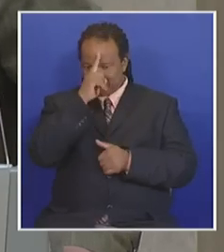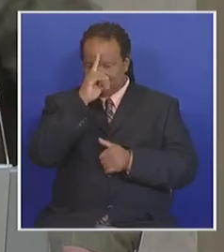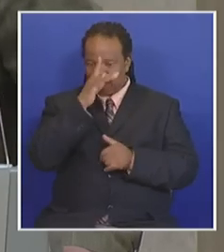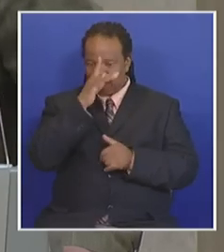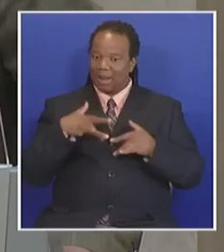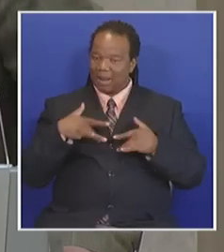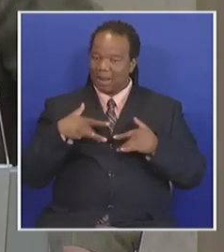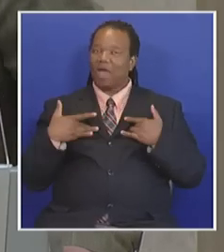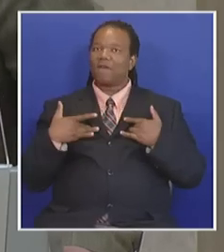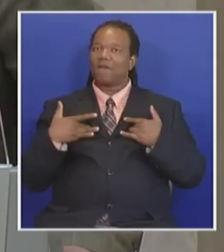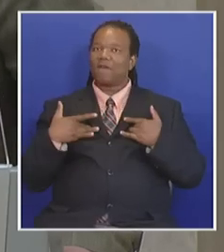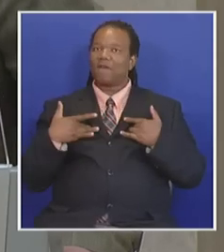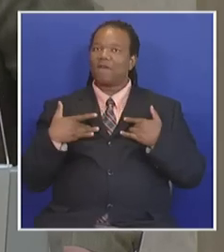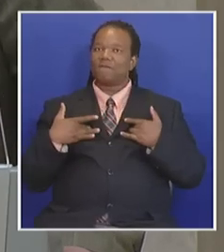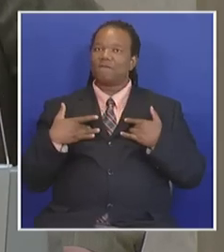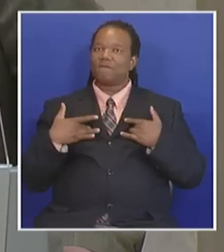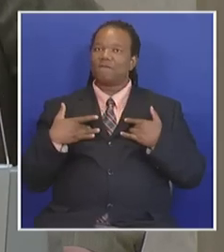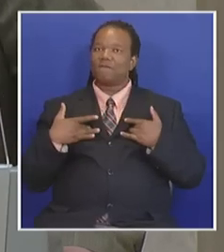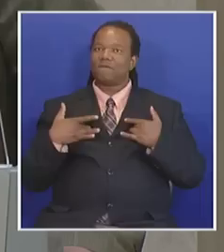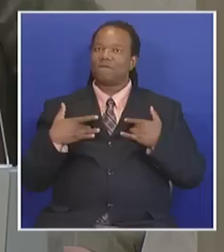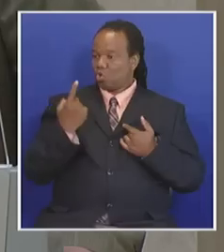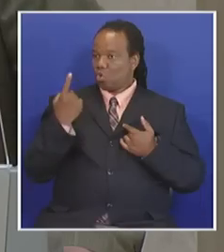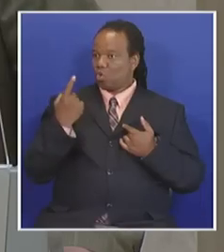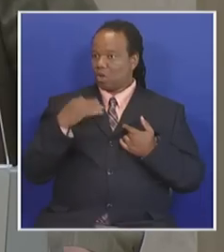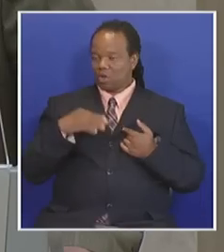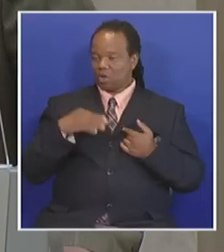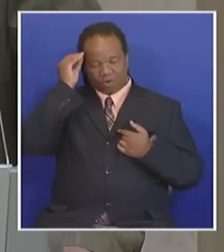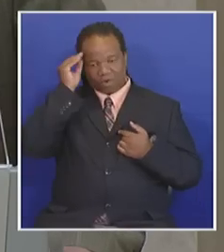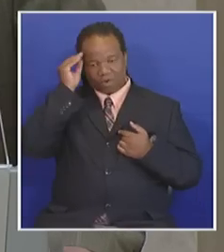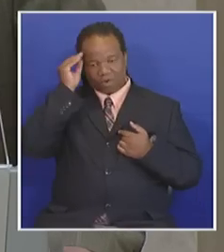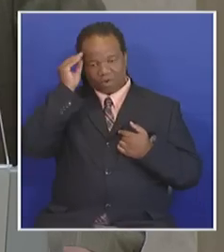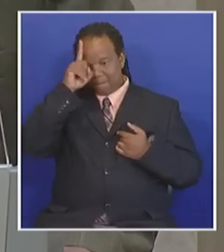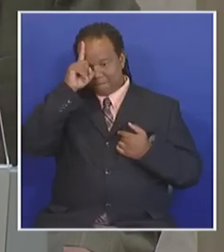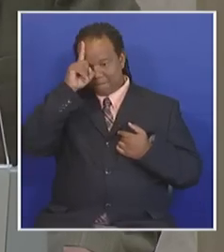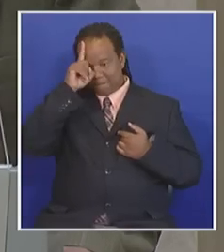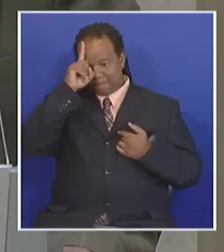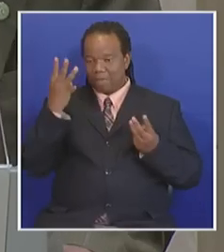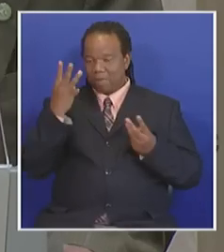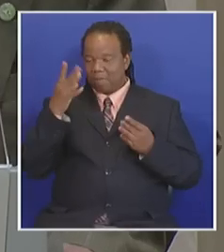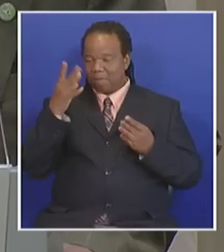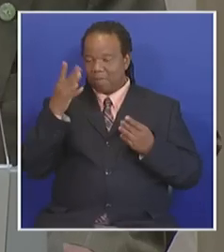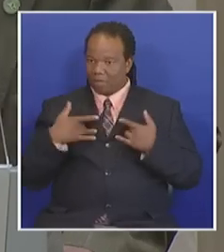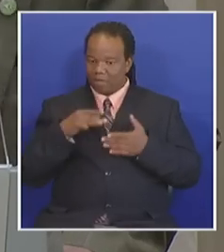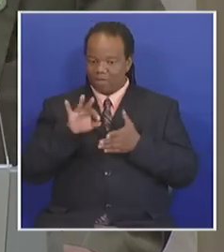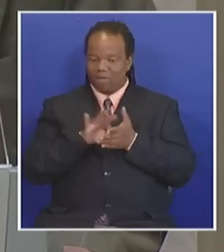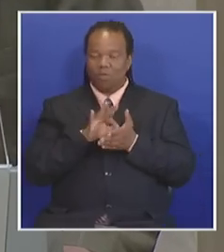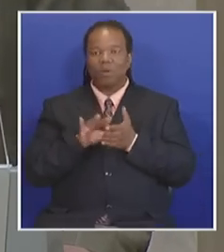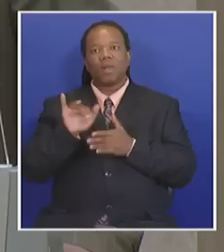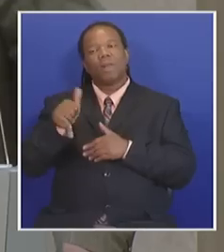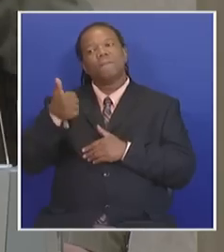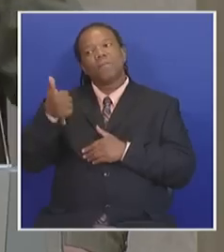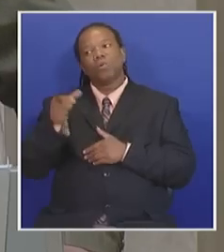not interested only in black votes. From his autobiography, The Long Walk to Freedom,